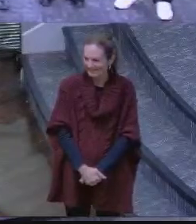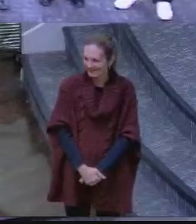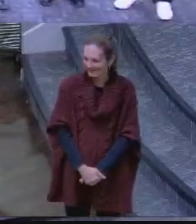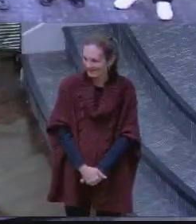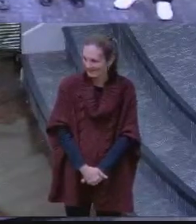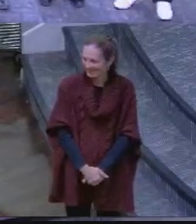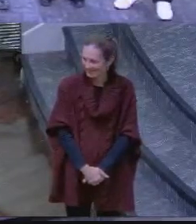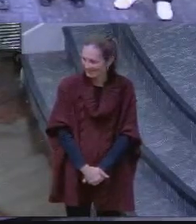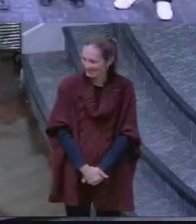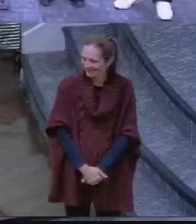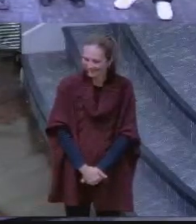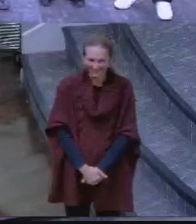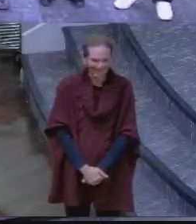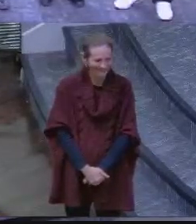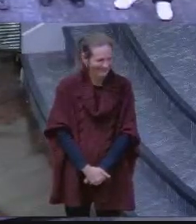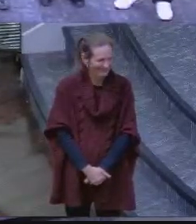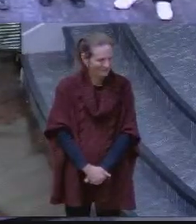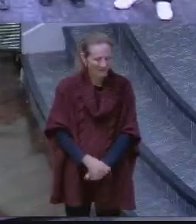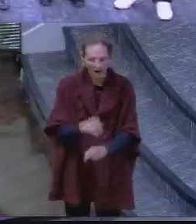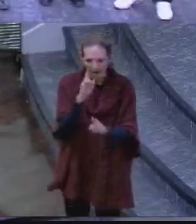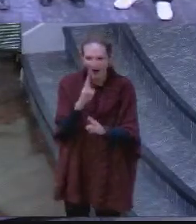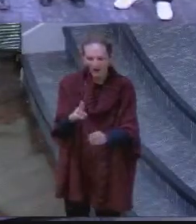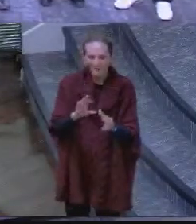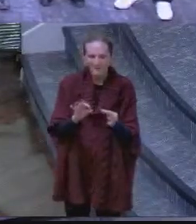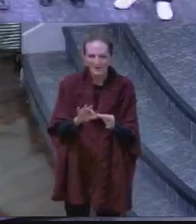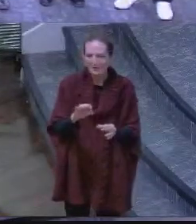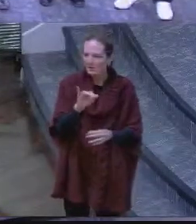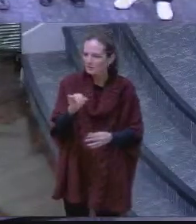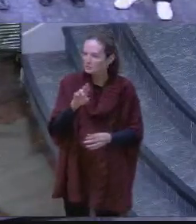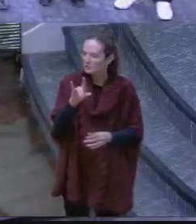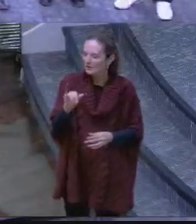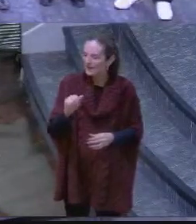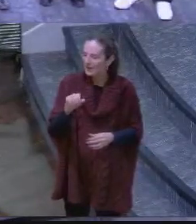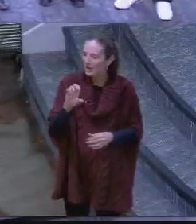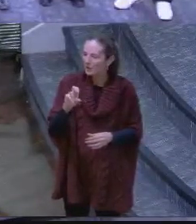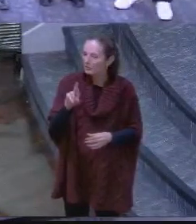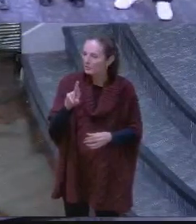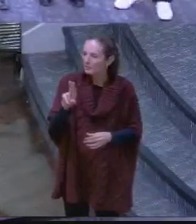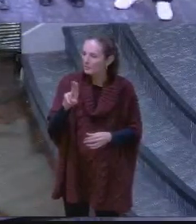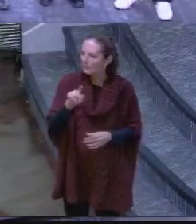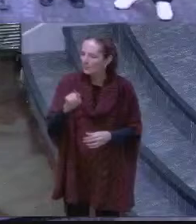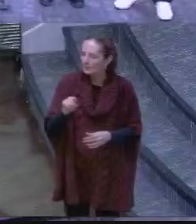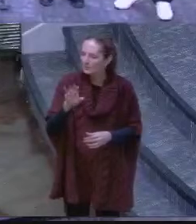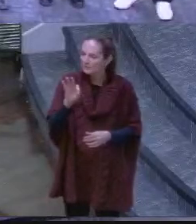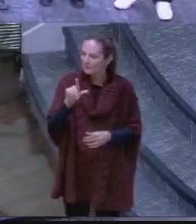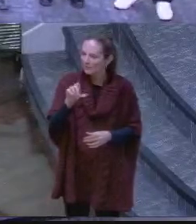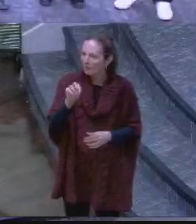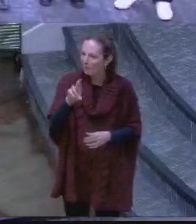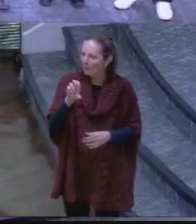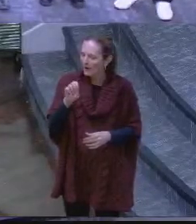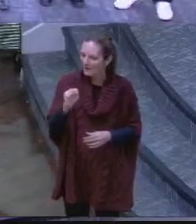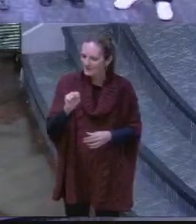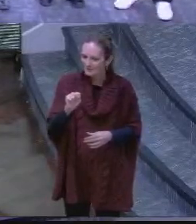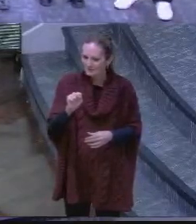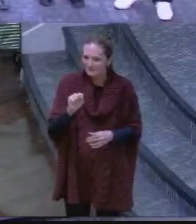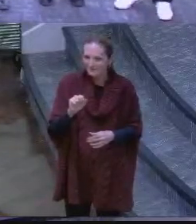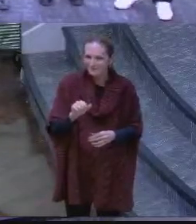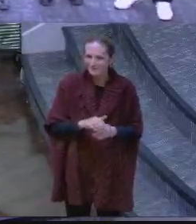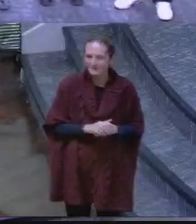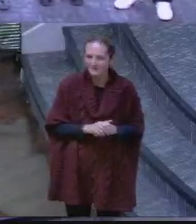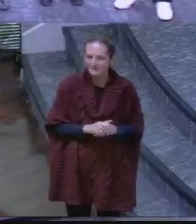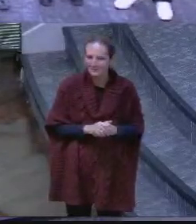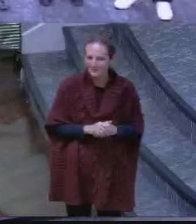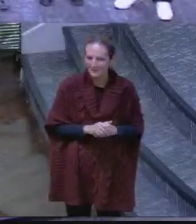And honorable mention, Julian Cruz Flores, 1st grade, Oglethorpe Avenue Elementary School.